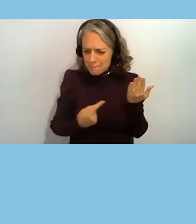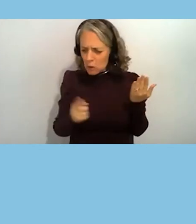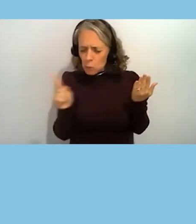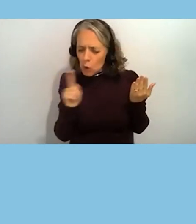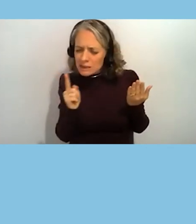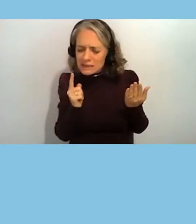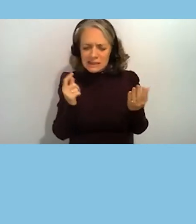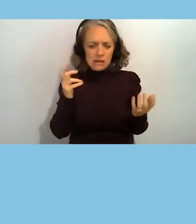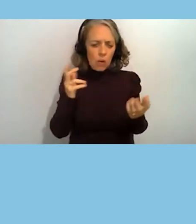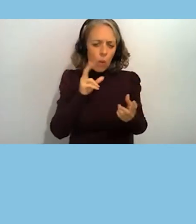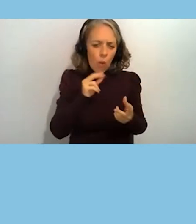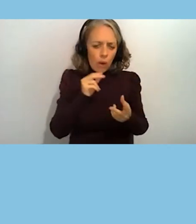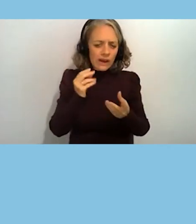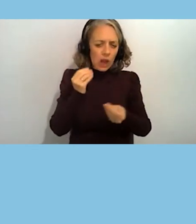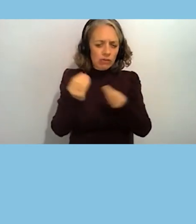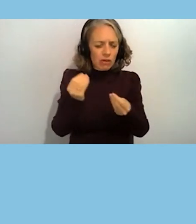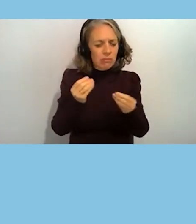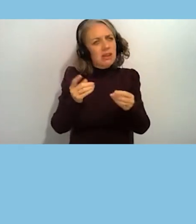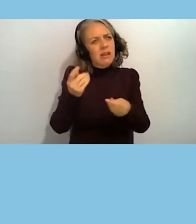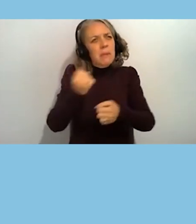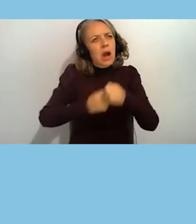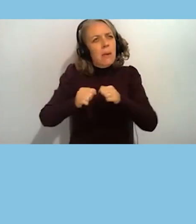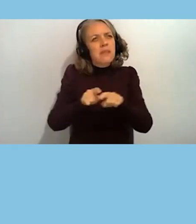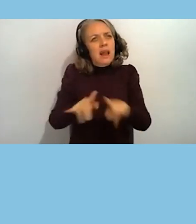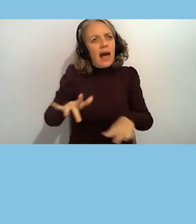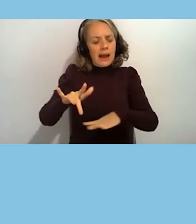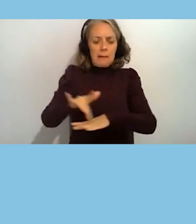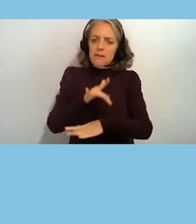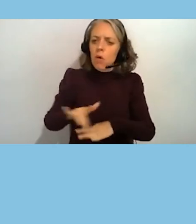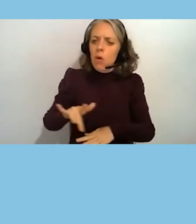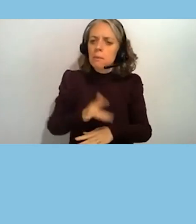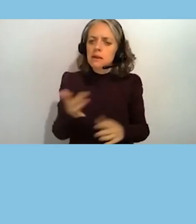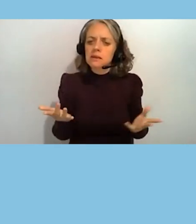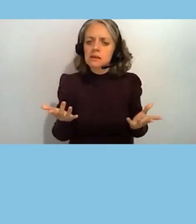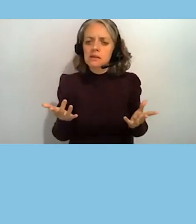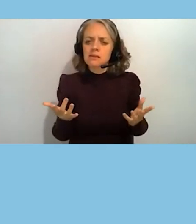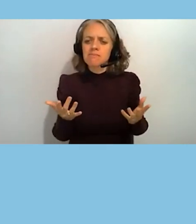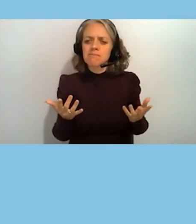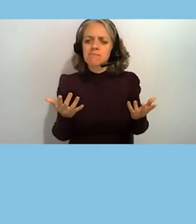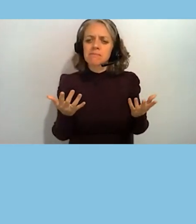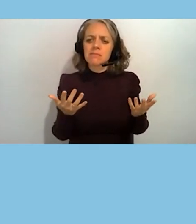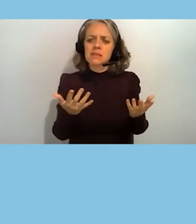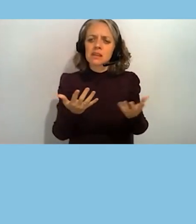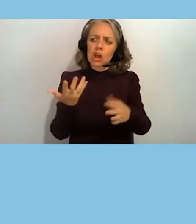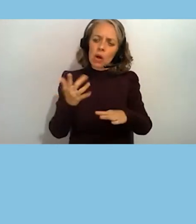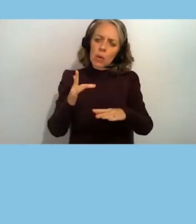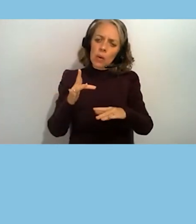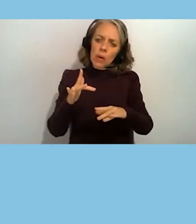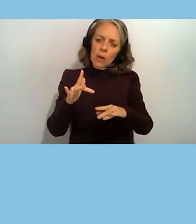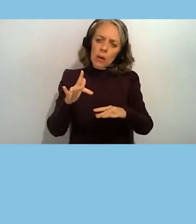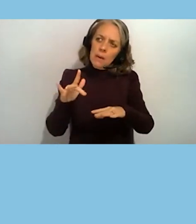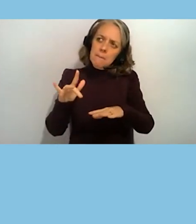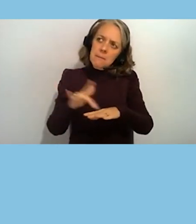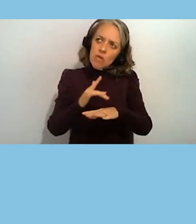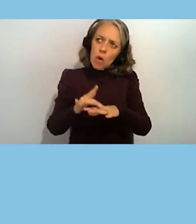is as a kind of more performance. I've done performance, kind of performative iterations of access